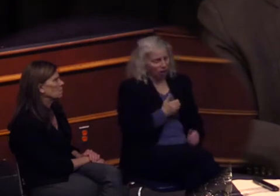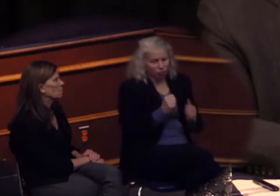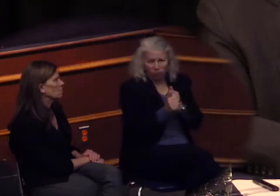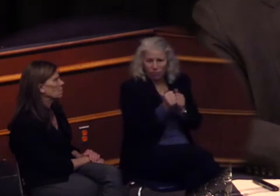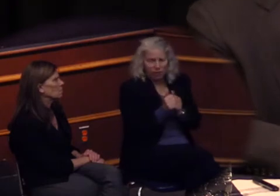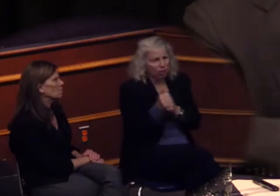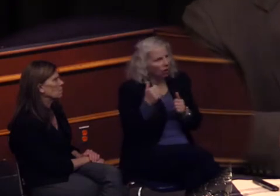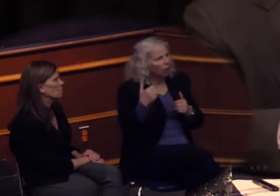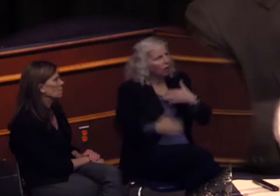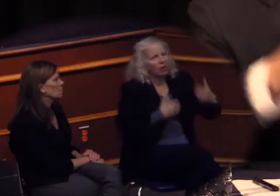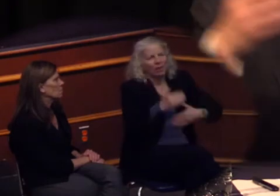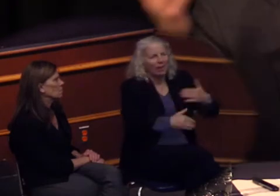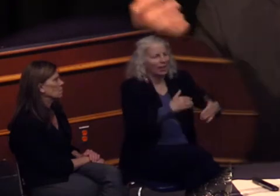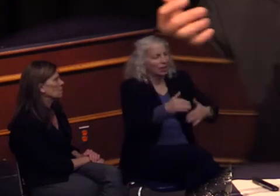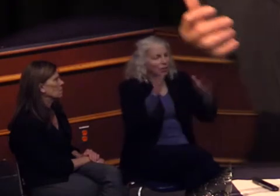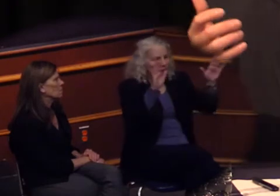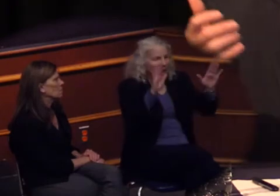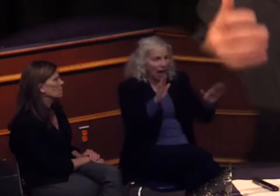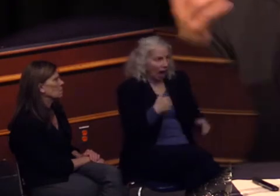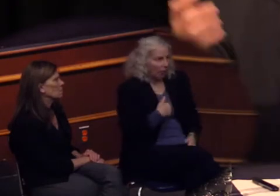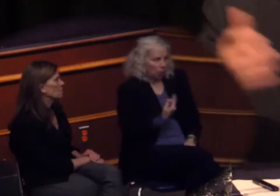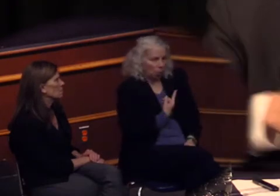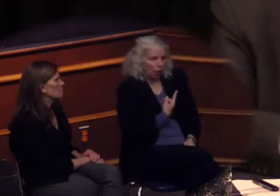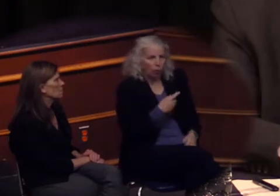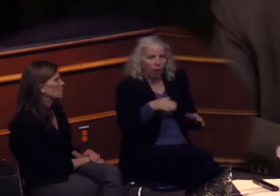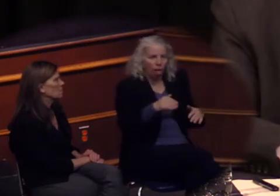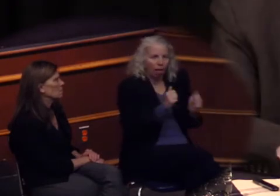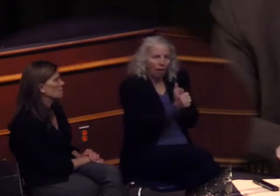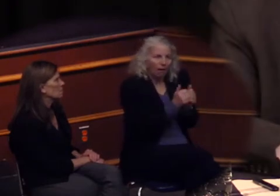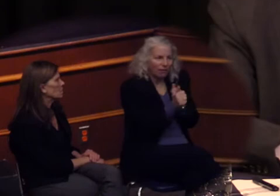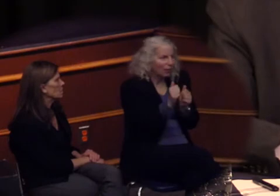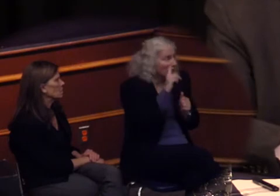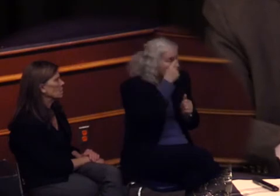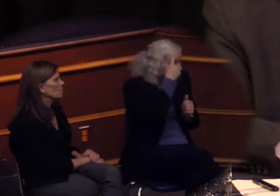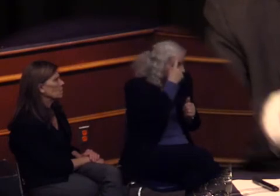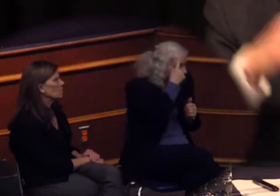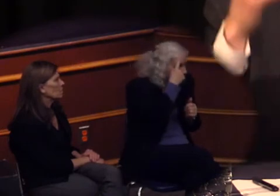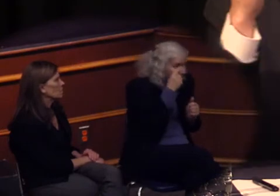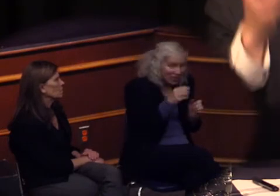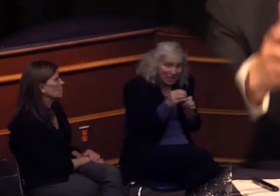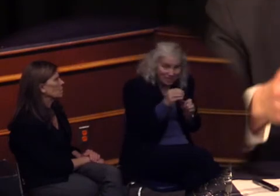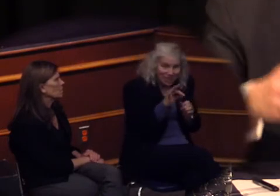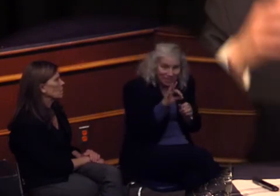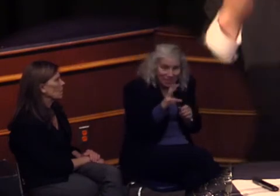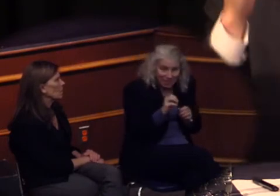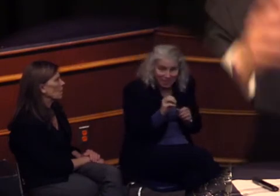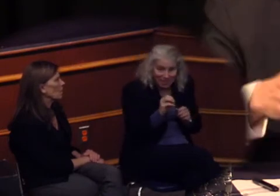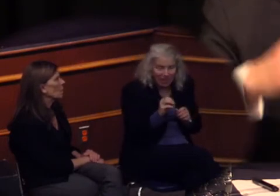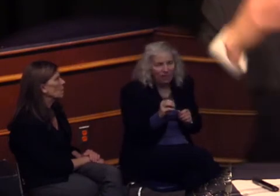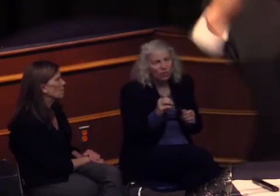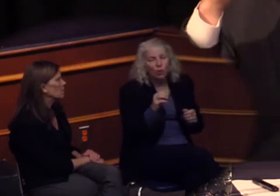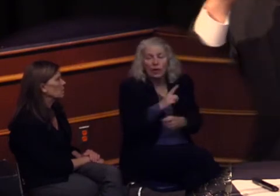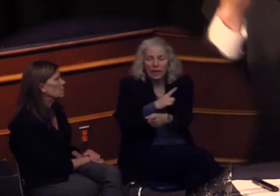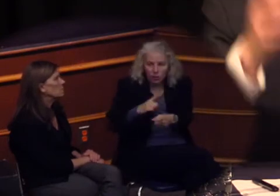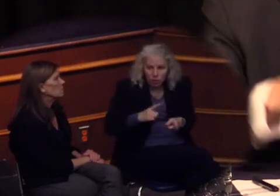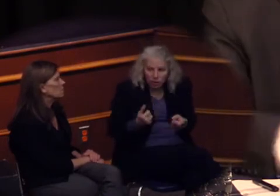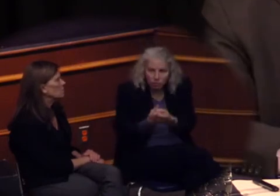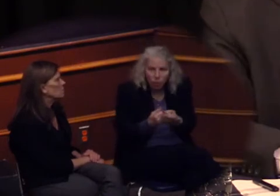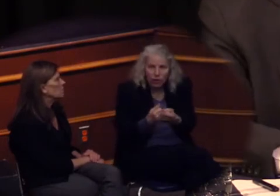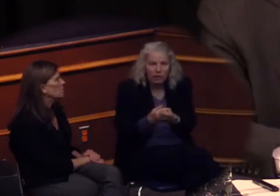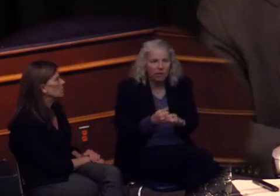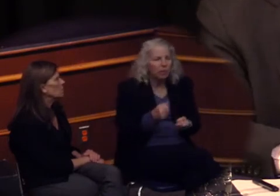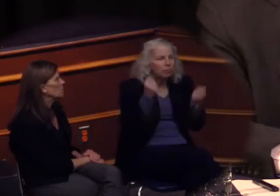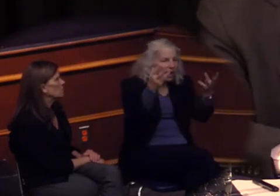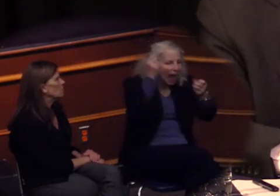momentum. I'm the only one up here who's never done this before, run for statewide office. We've got a lot of support from legislators and key